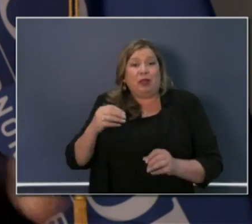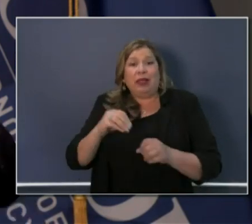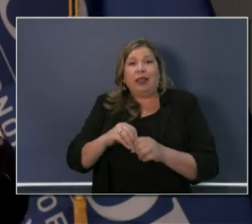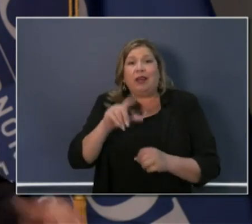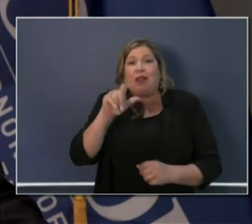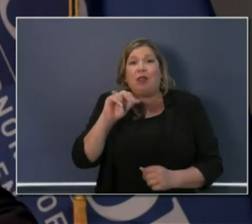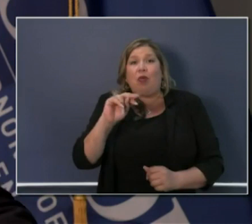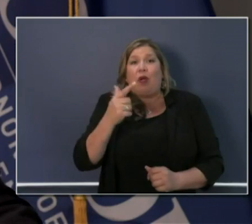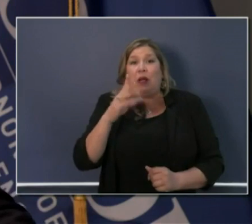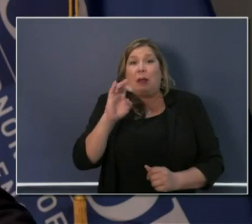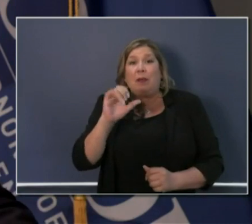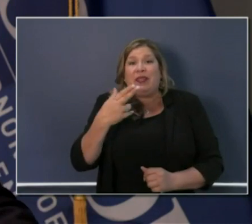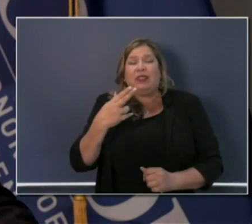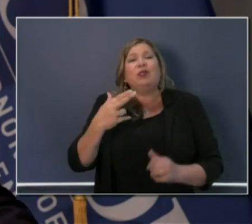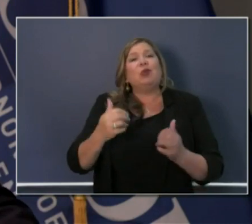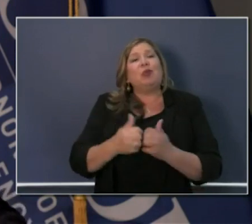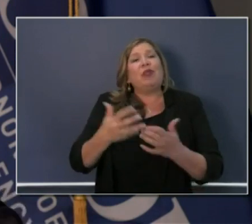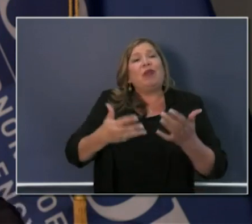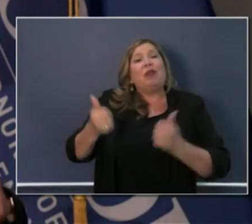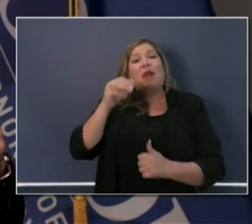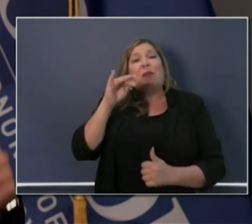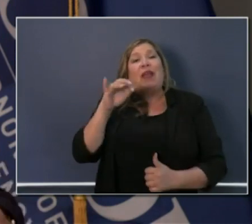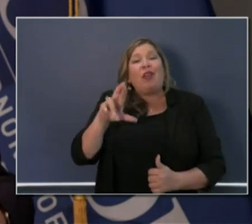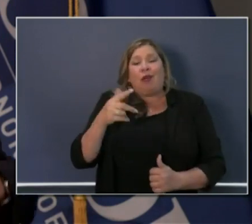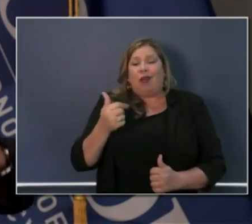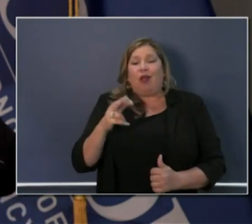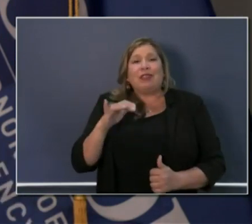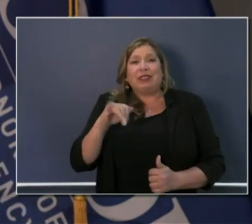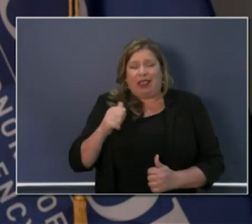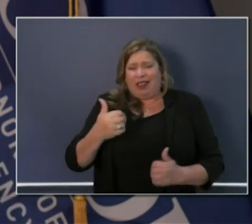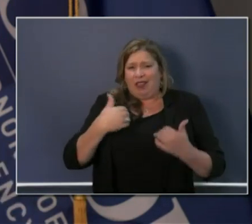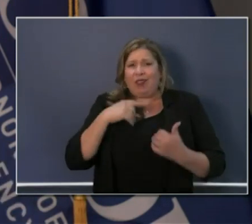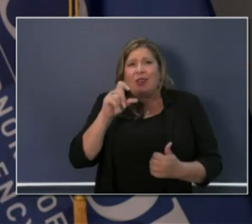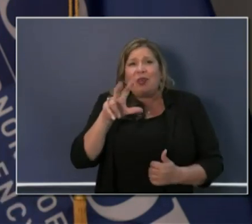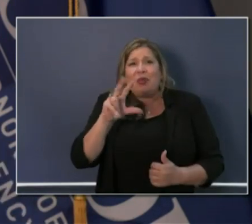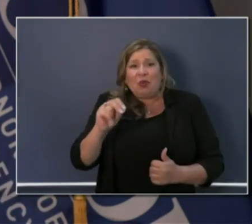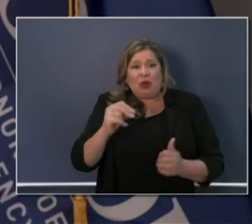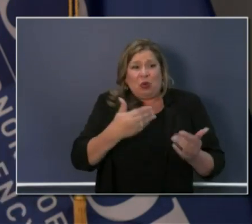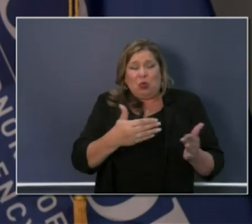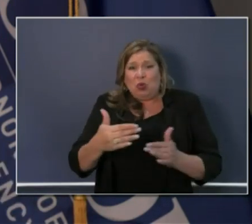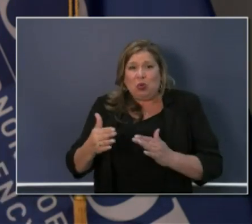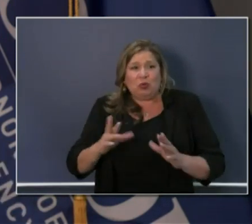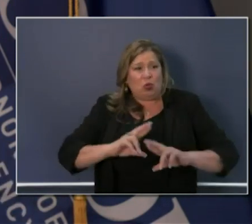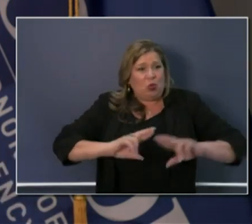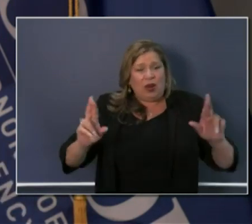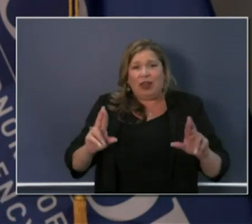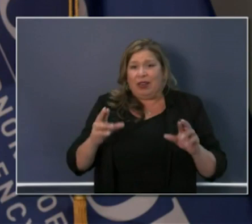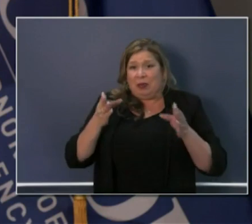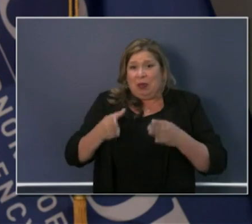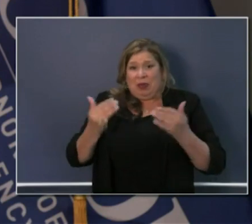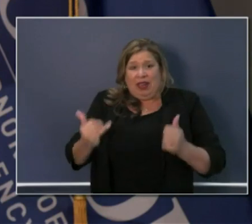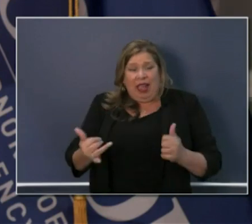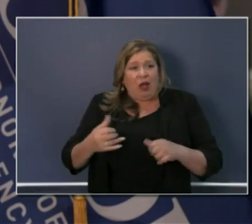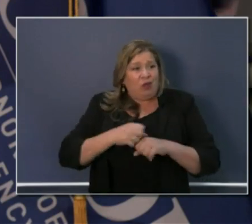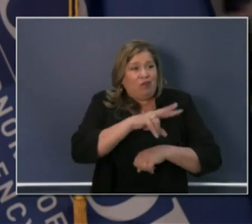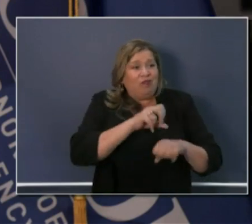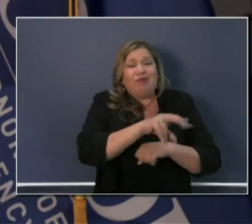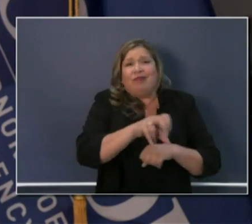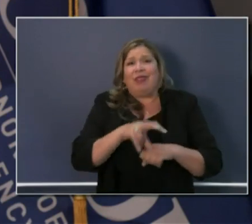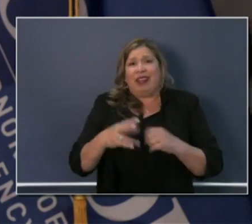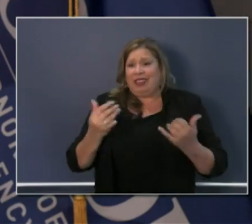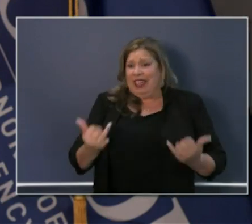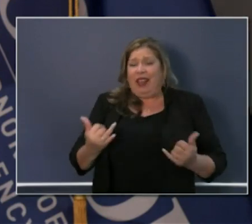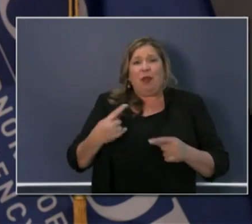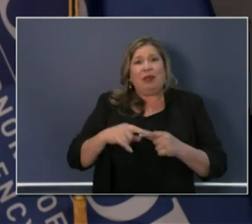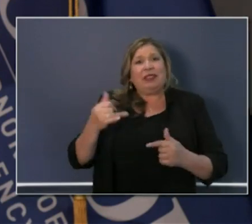to get 130 rooms up online. People already being transferred today and over this weekend. Working